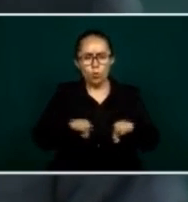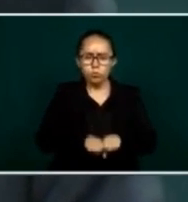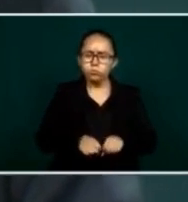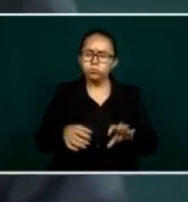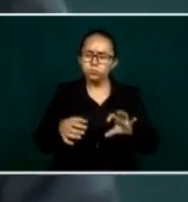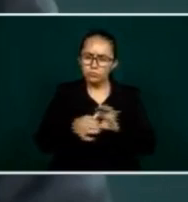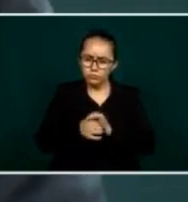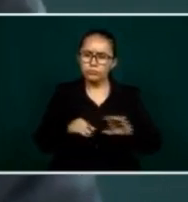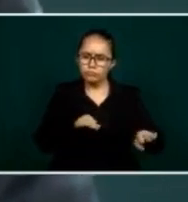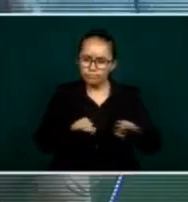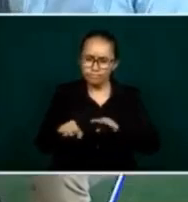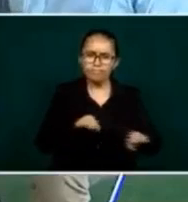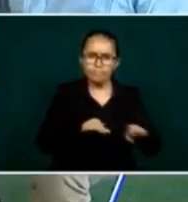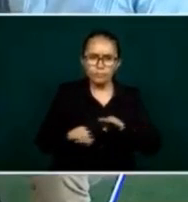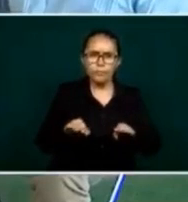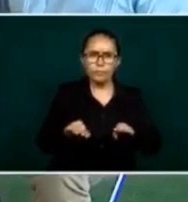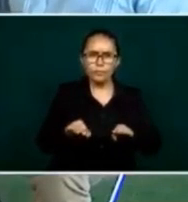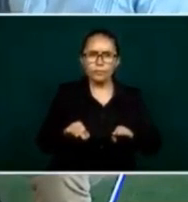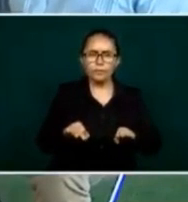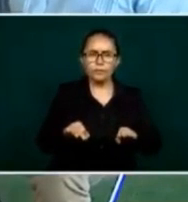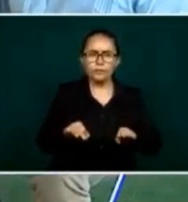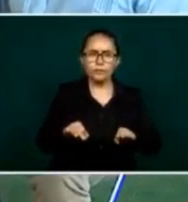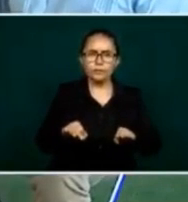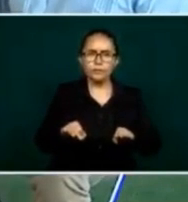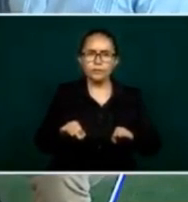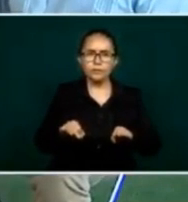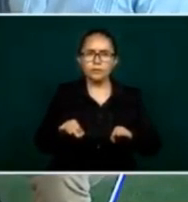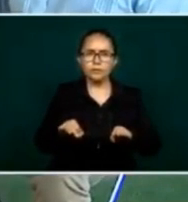a coordinated way.